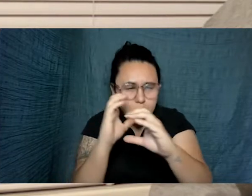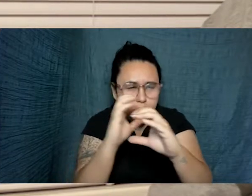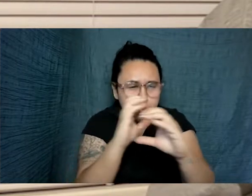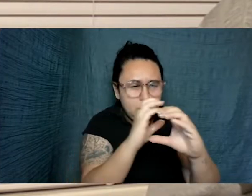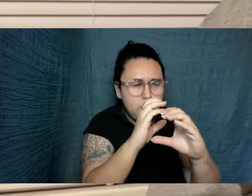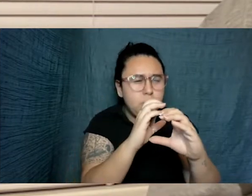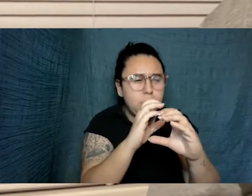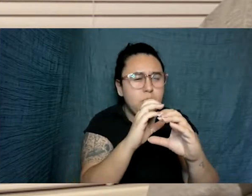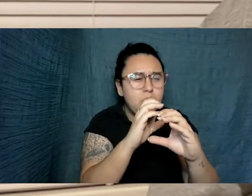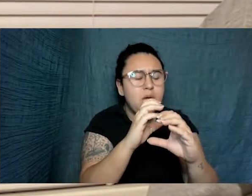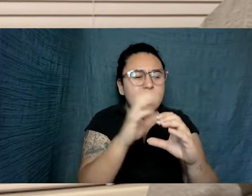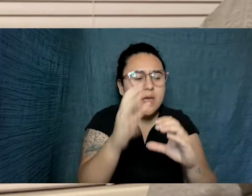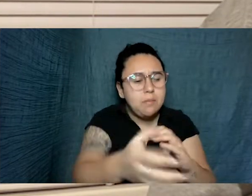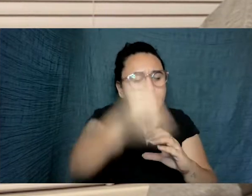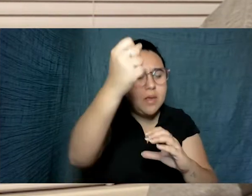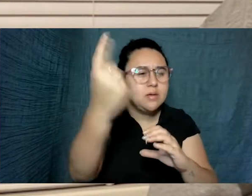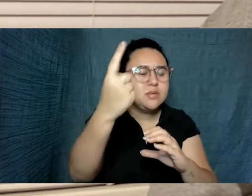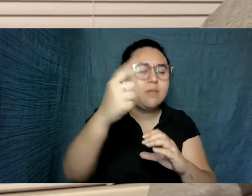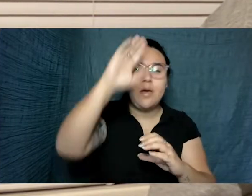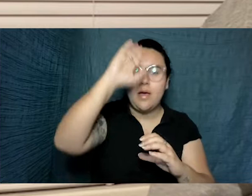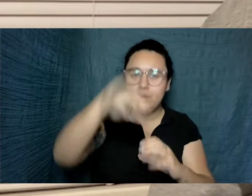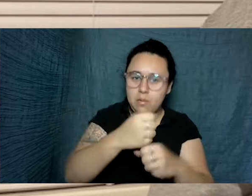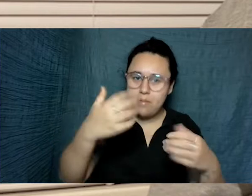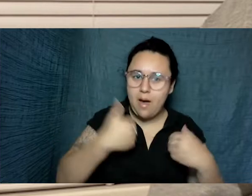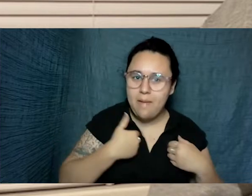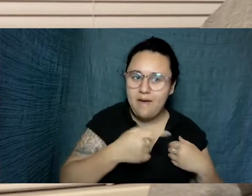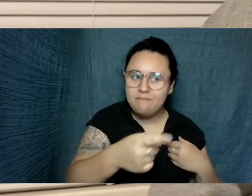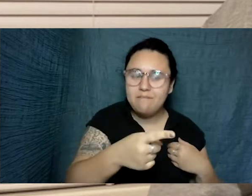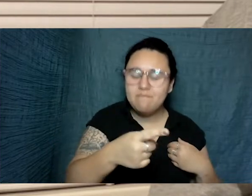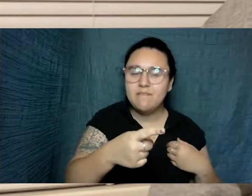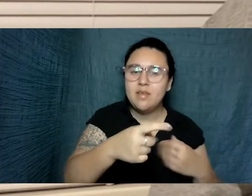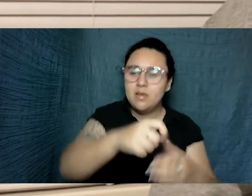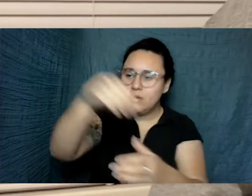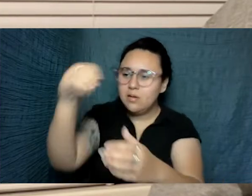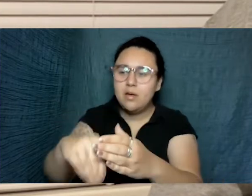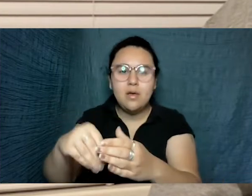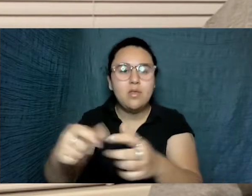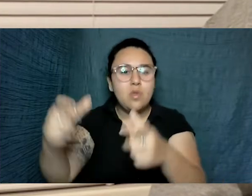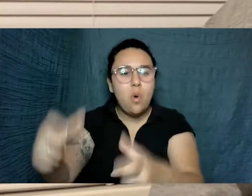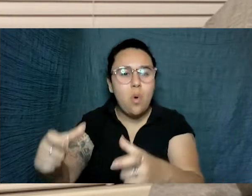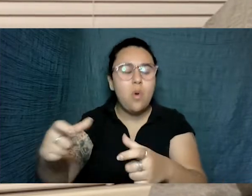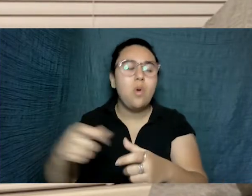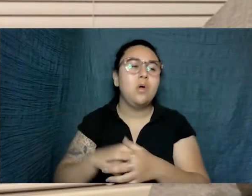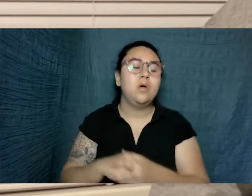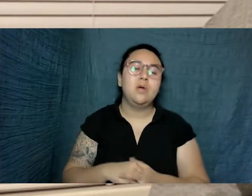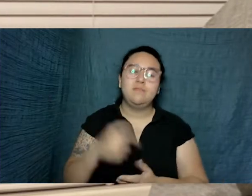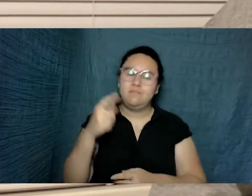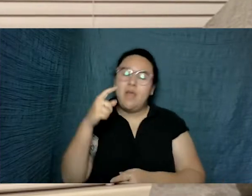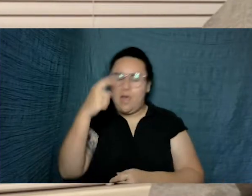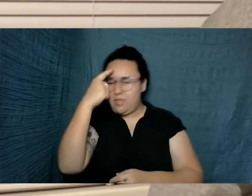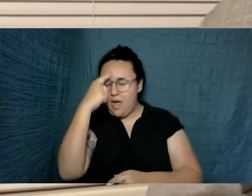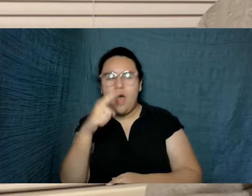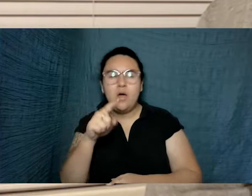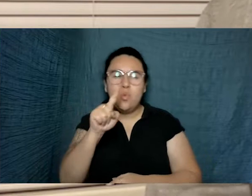object. When he staggered under his weight, I knew it was the IED he was going to plant. I figured it to be a 155 artillery round.